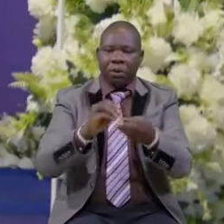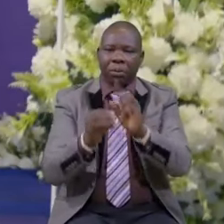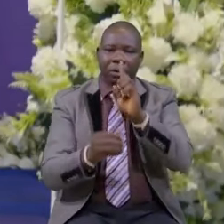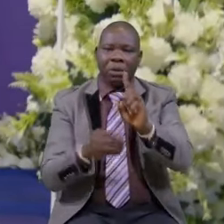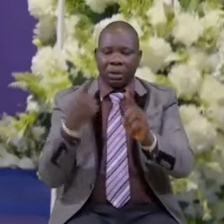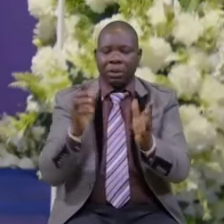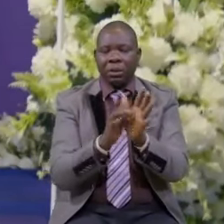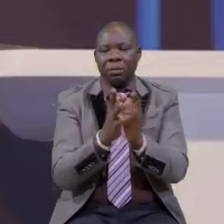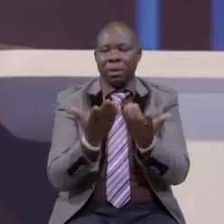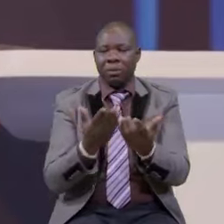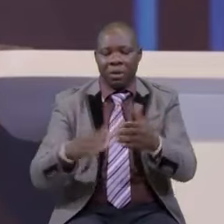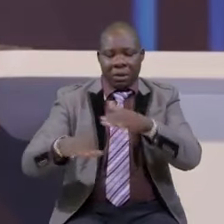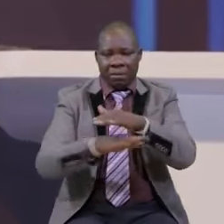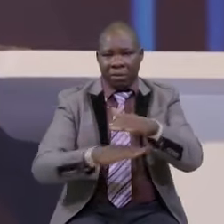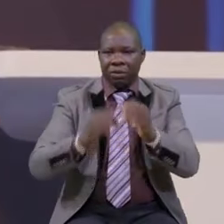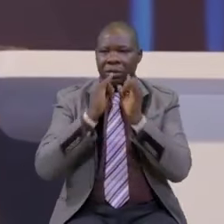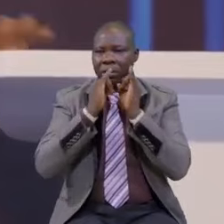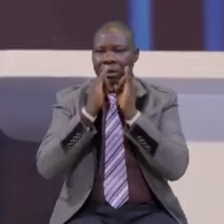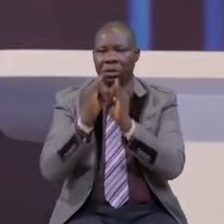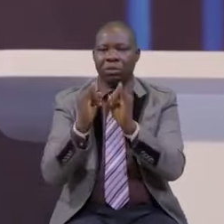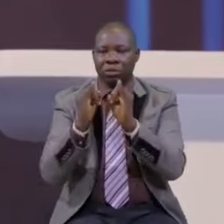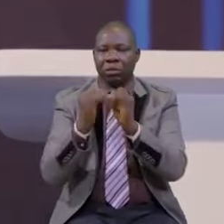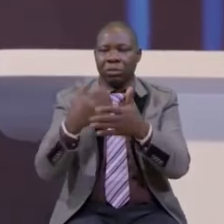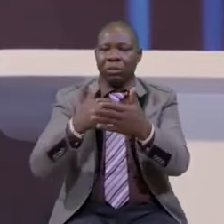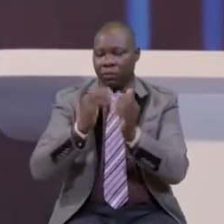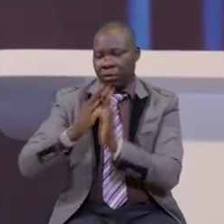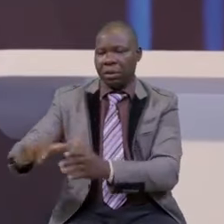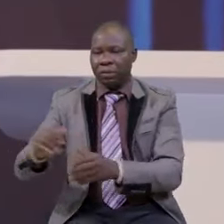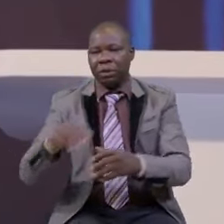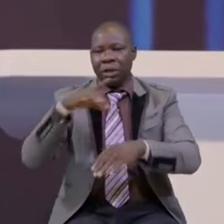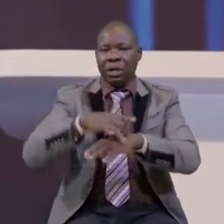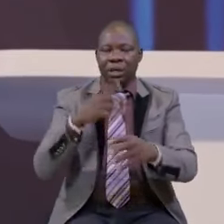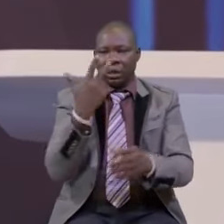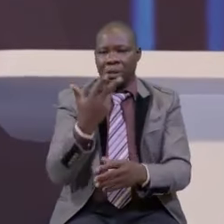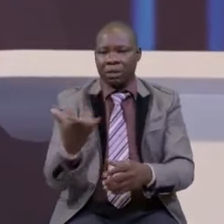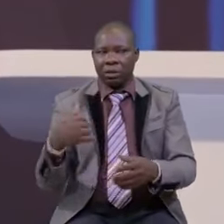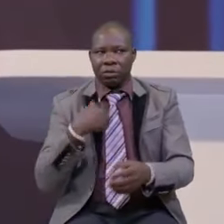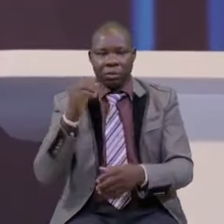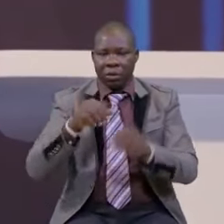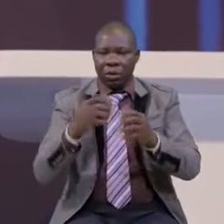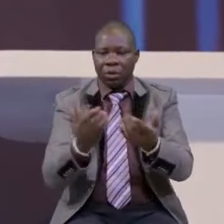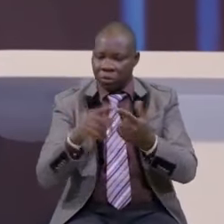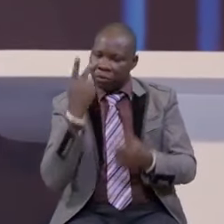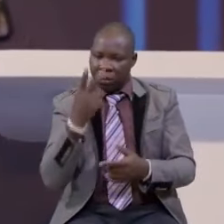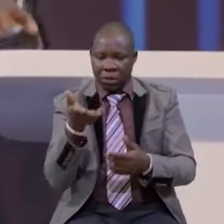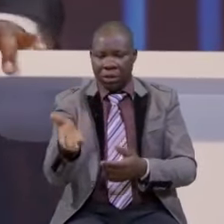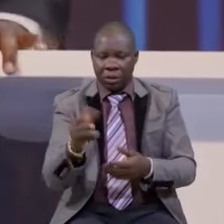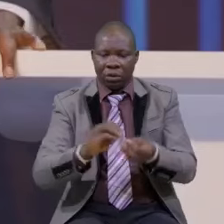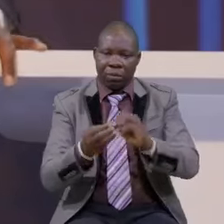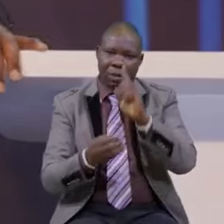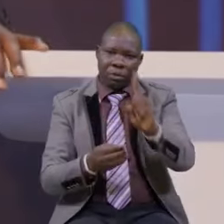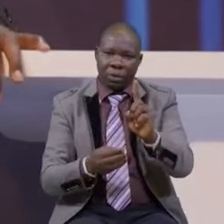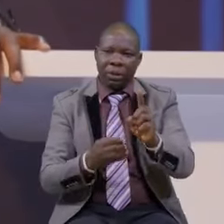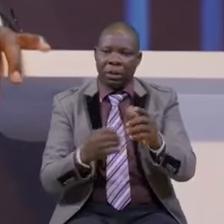Bible, basic instruction before leaving. Three things quickly we're going to look at there. Number one, is tell